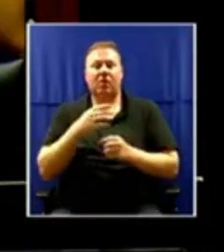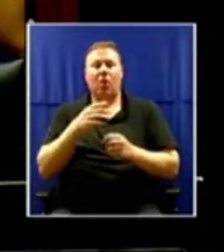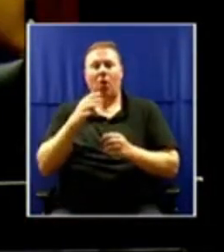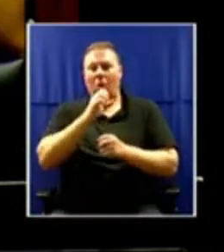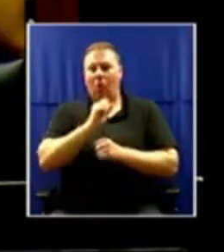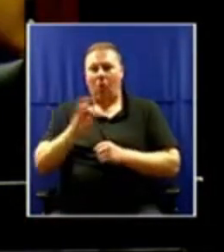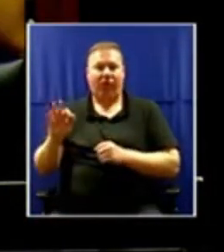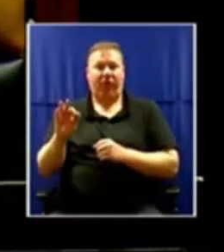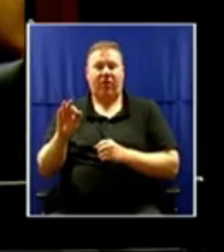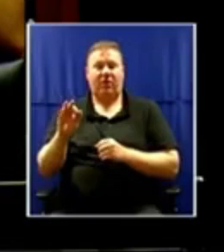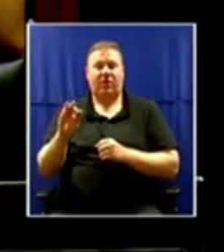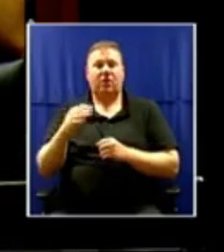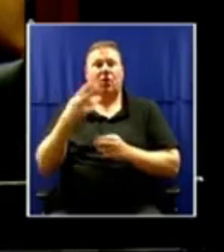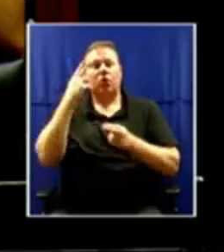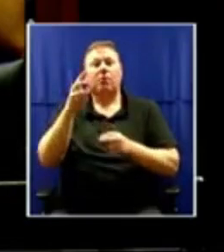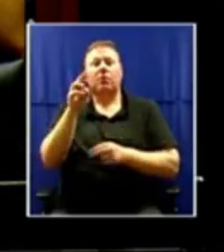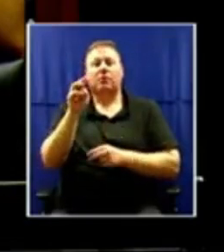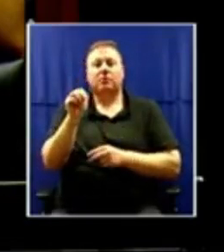with addressing of the House.